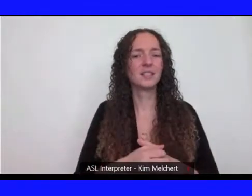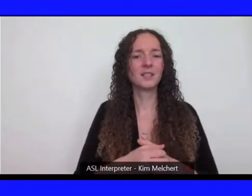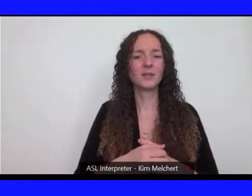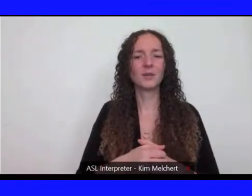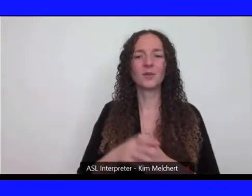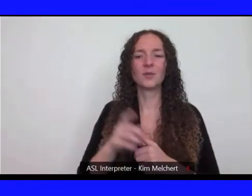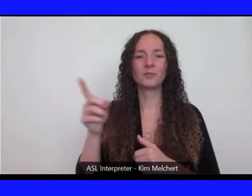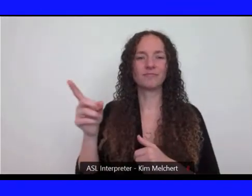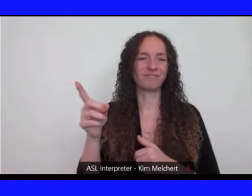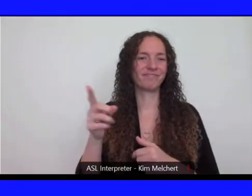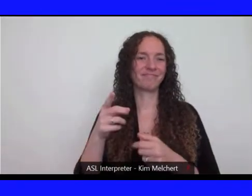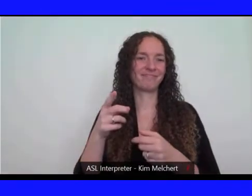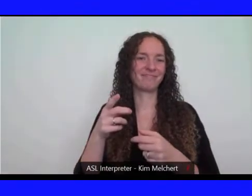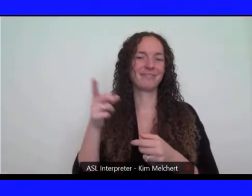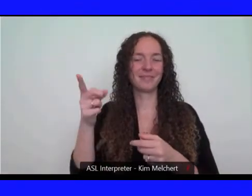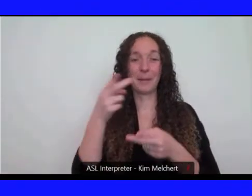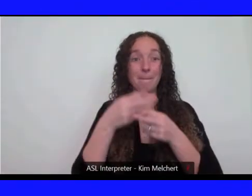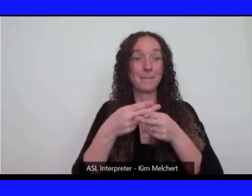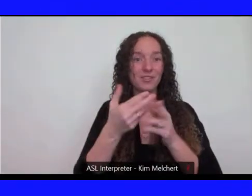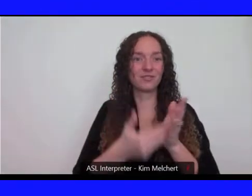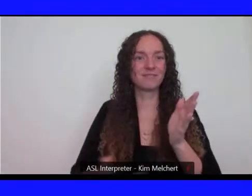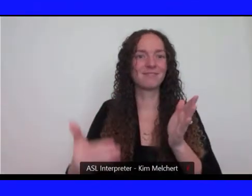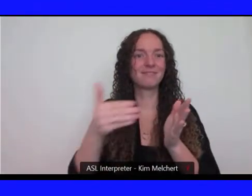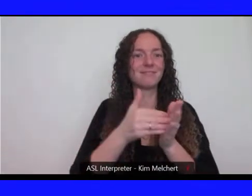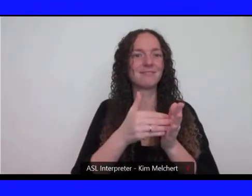human-to-human interaction will be better.